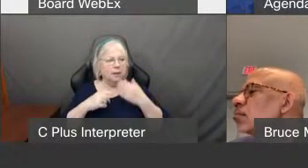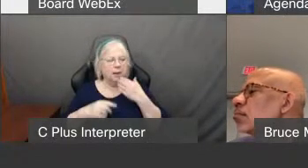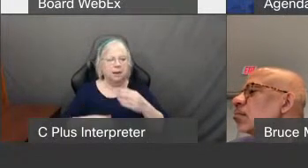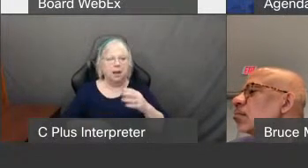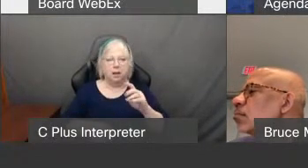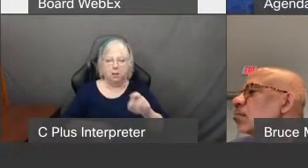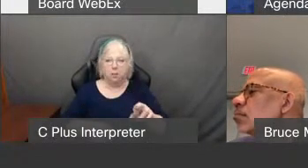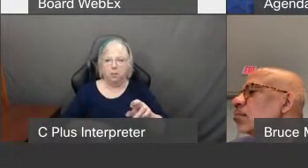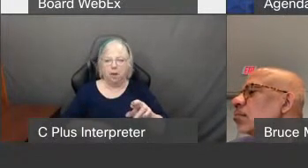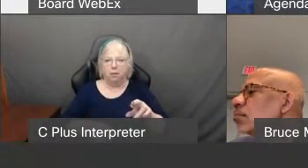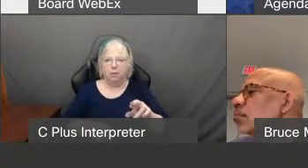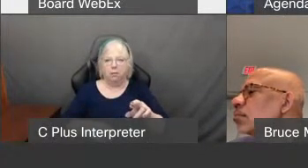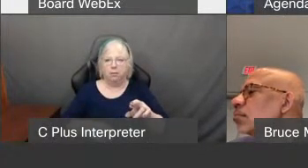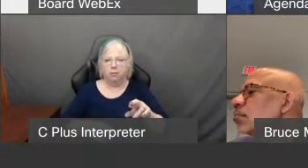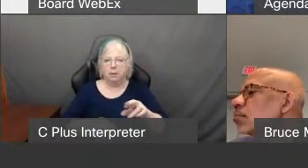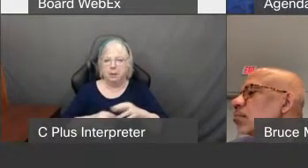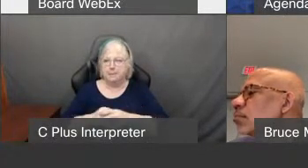Mayor.